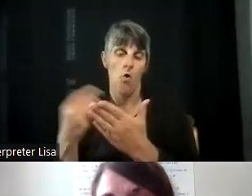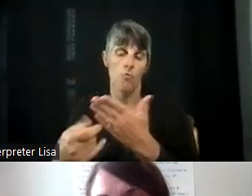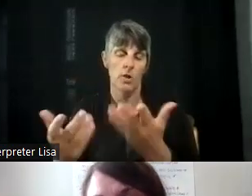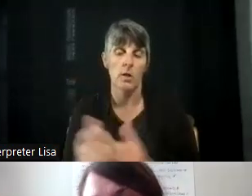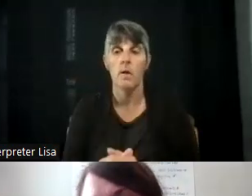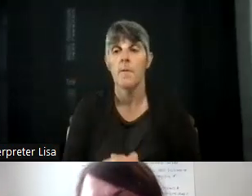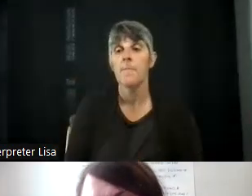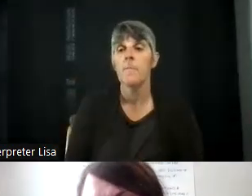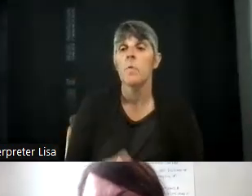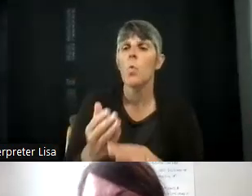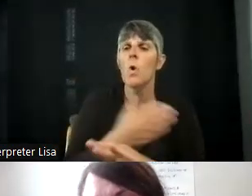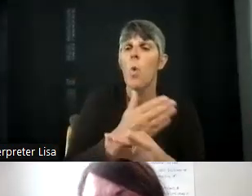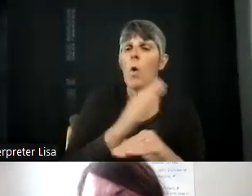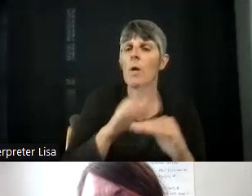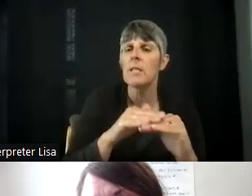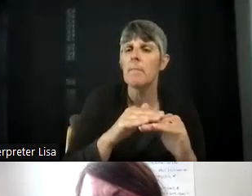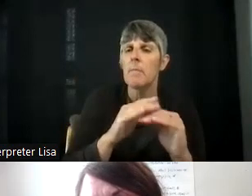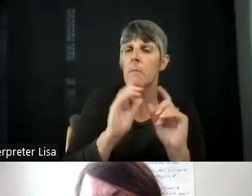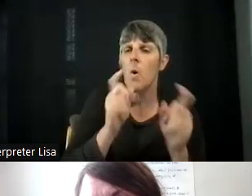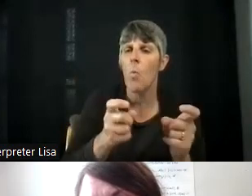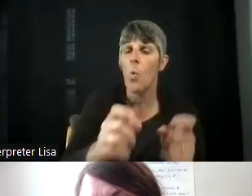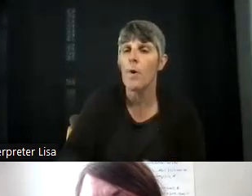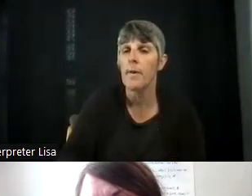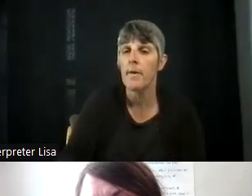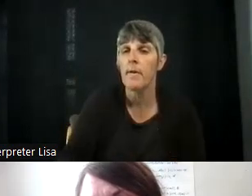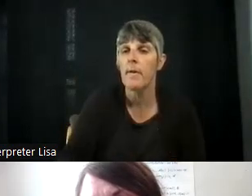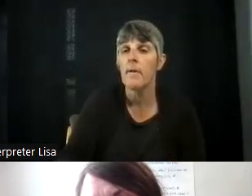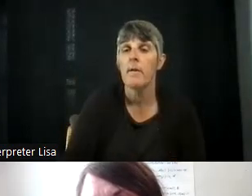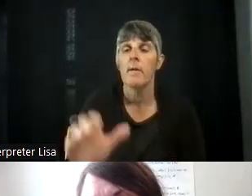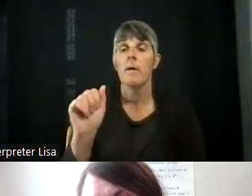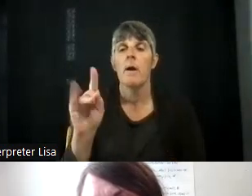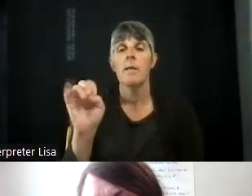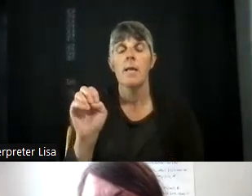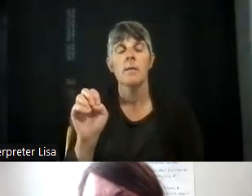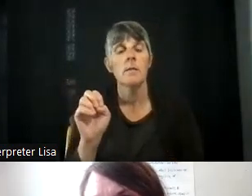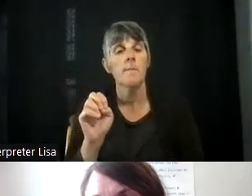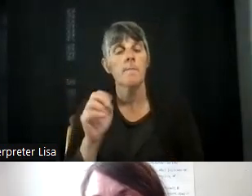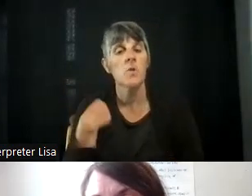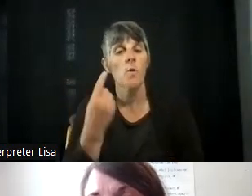Well, what was the minimum amount awarded thus far?